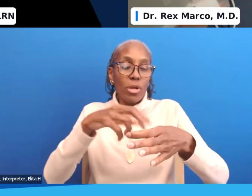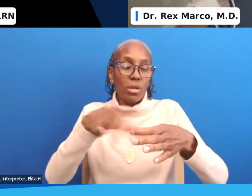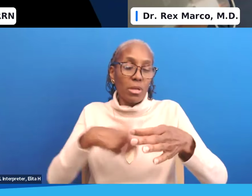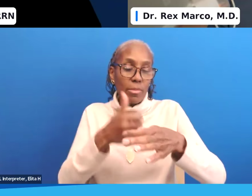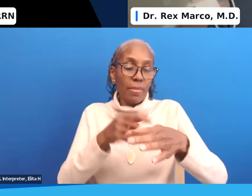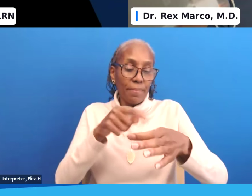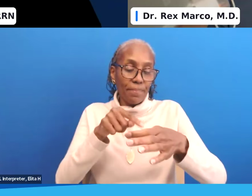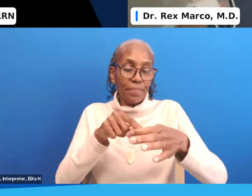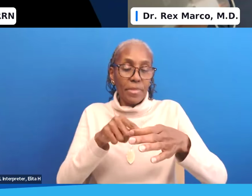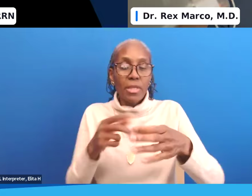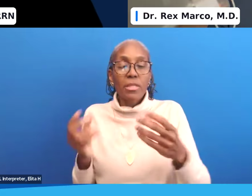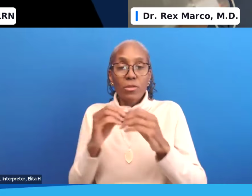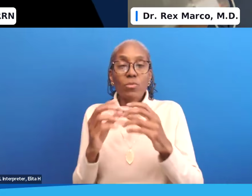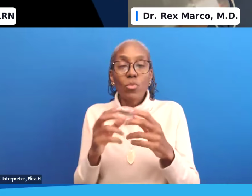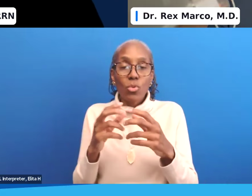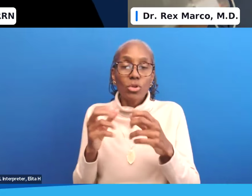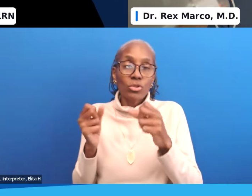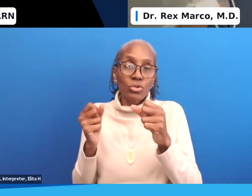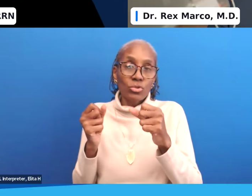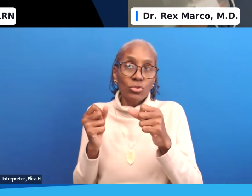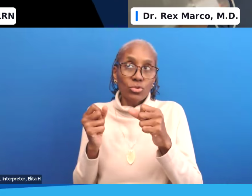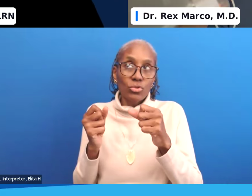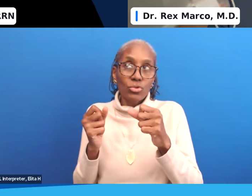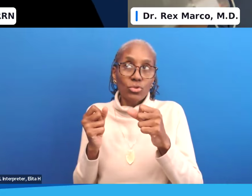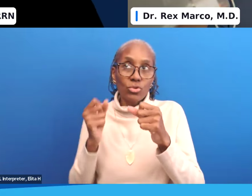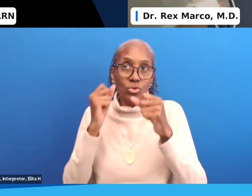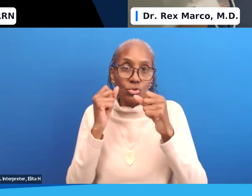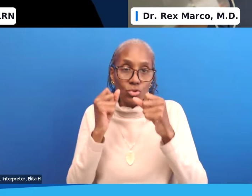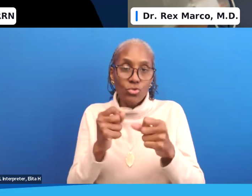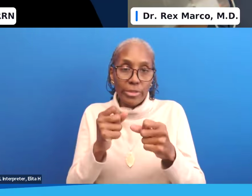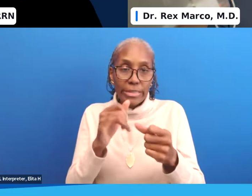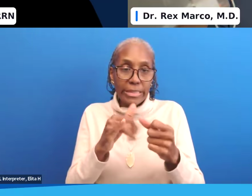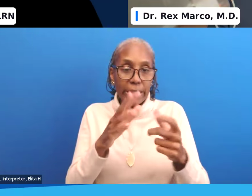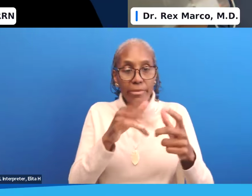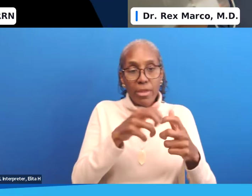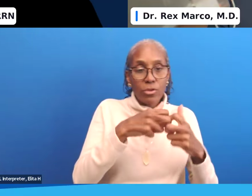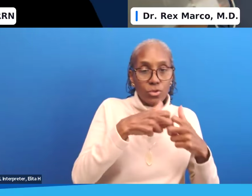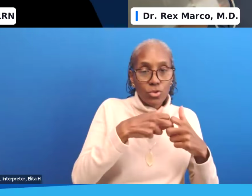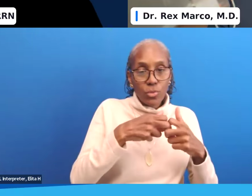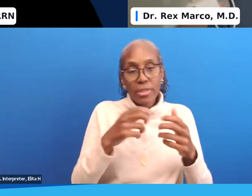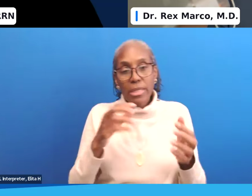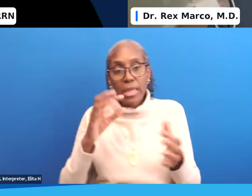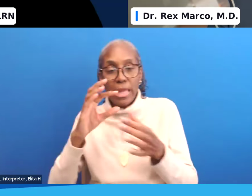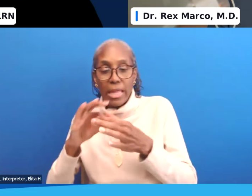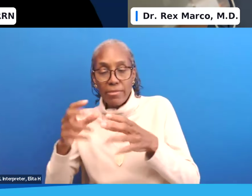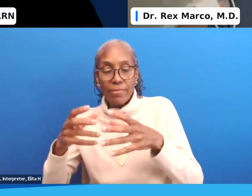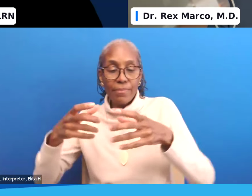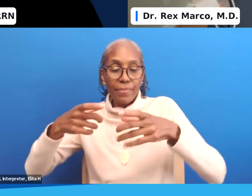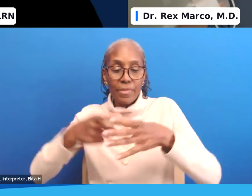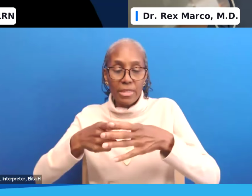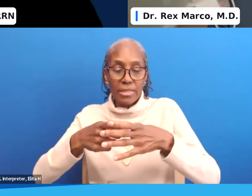those joints and in that disc, which is also a joint. And that could